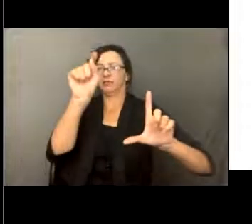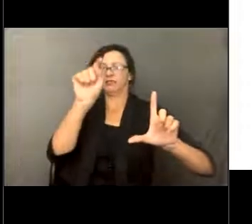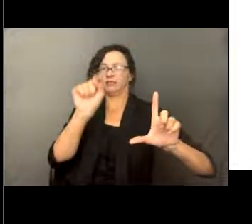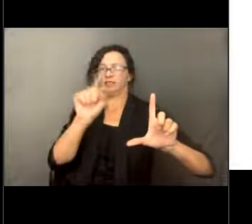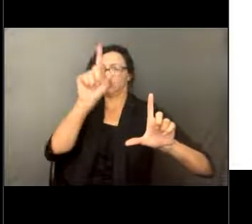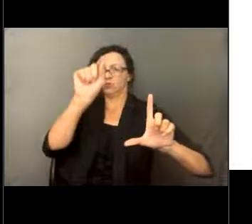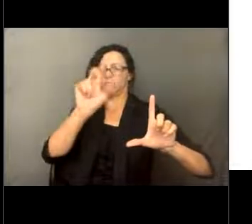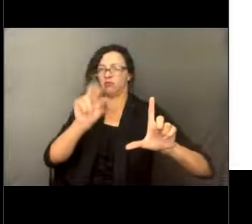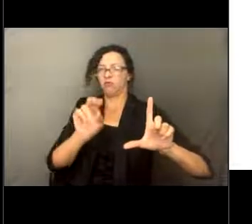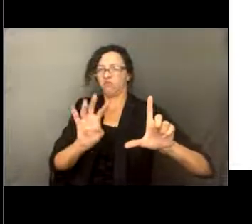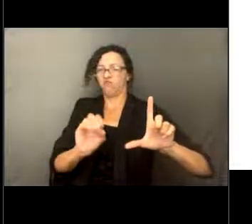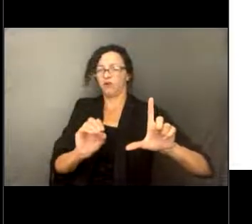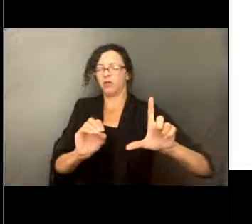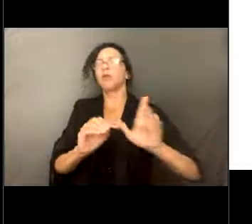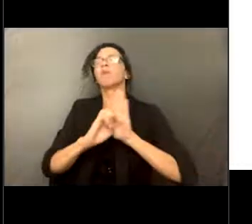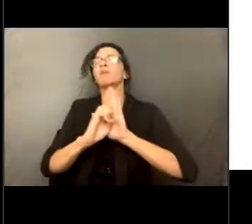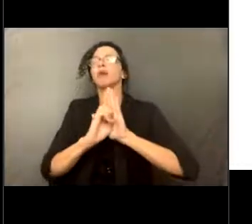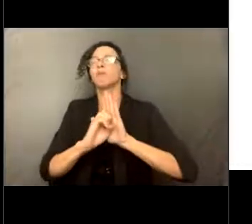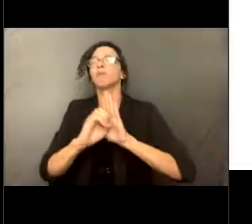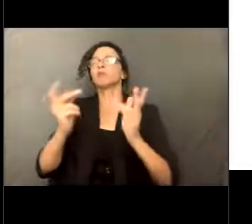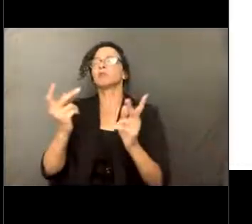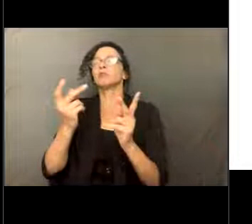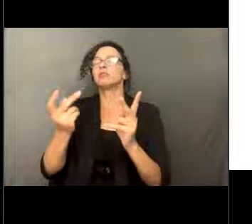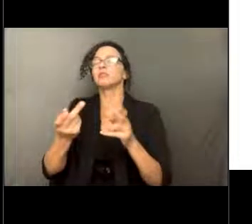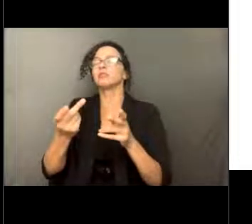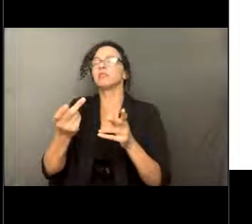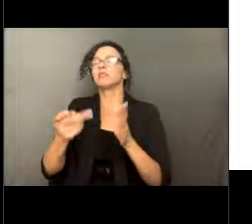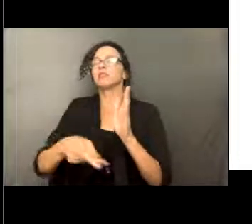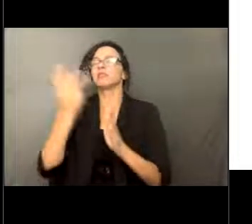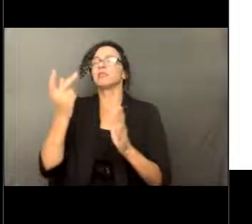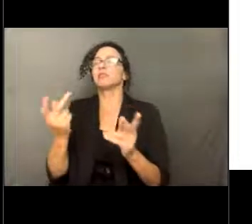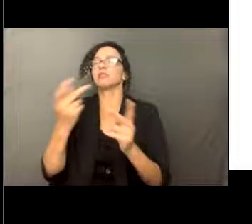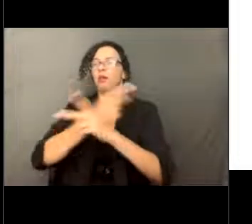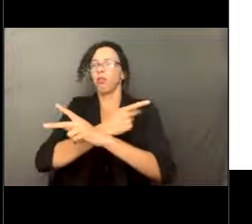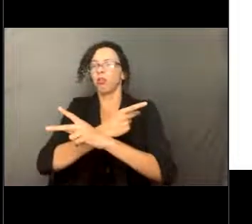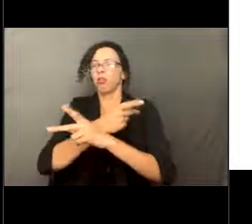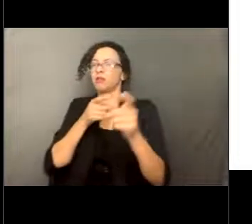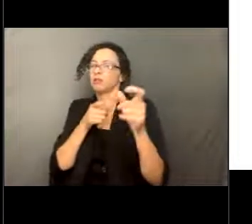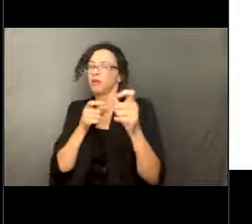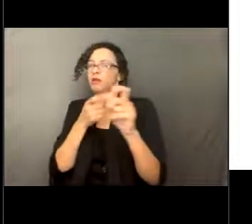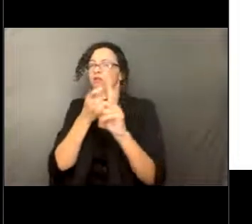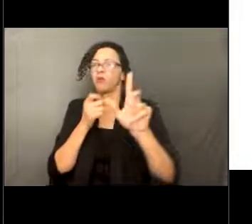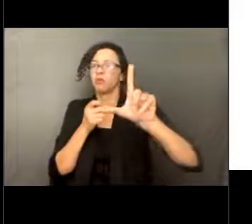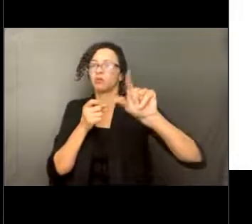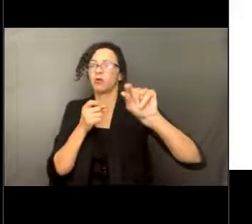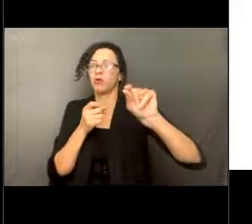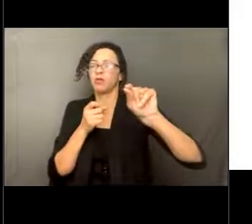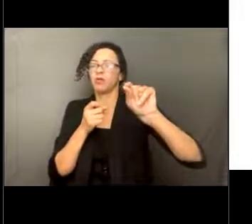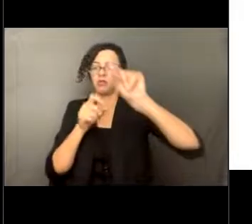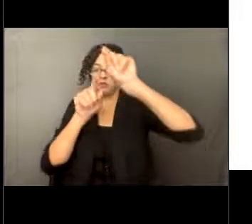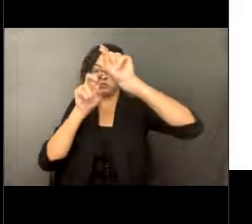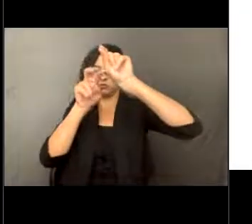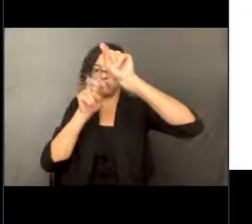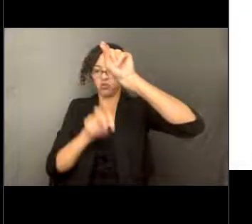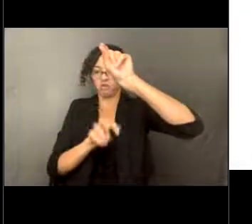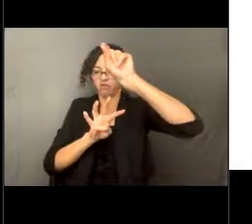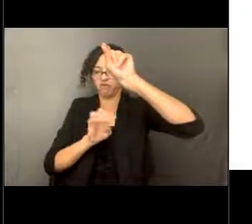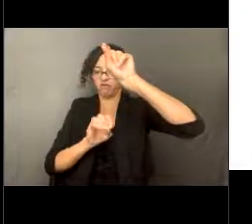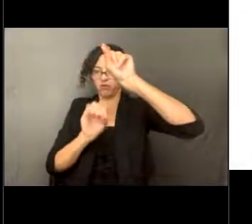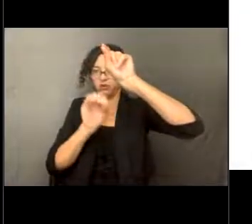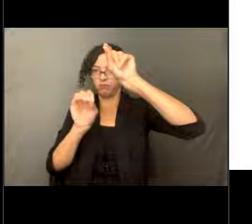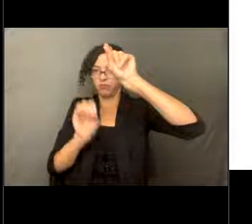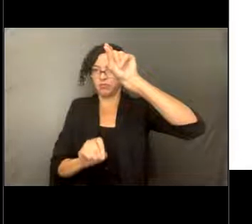to 40 miles per hour increased the likelihood of death many times over, from 8% at 20 miles per hour